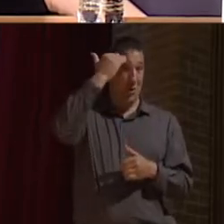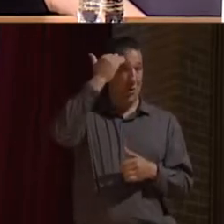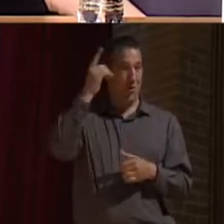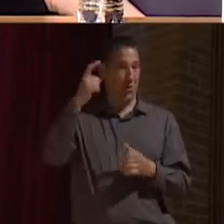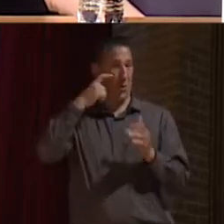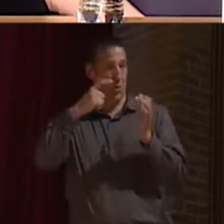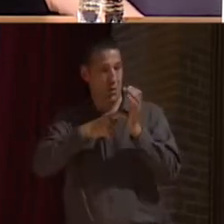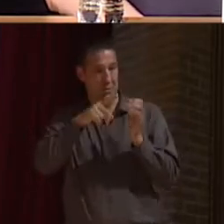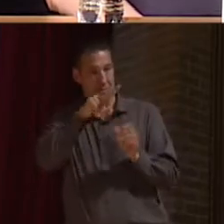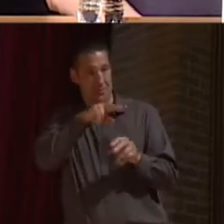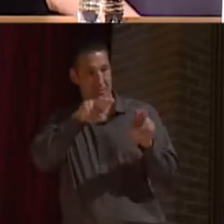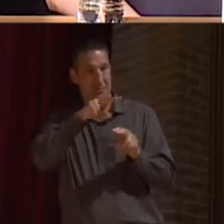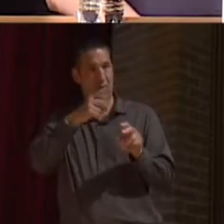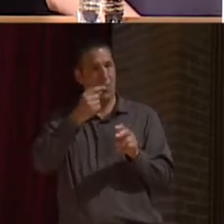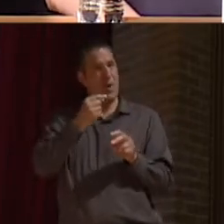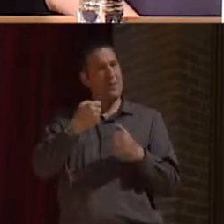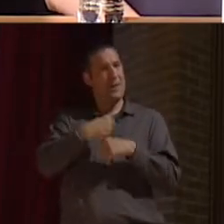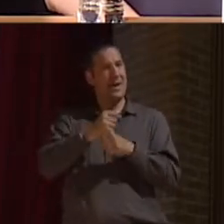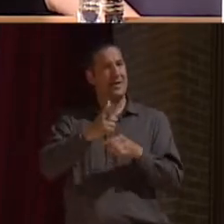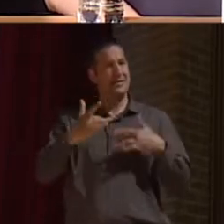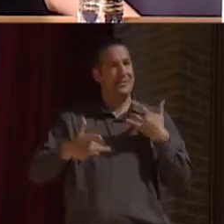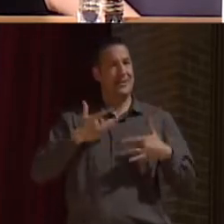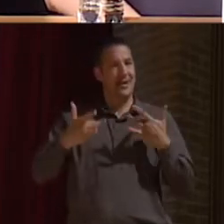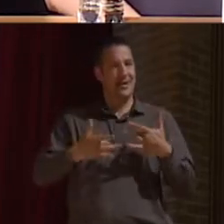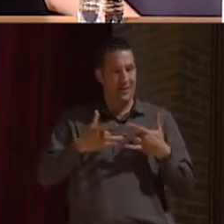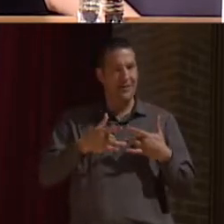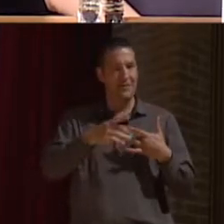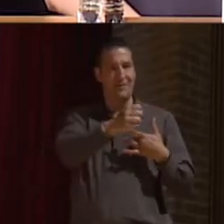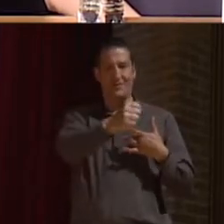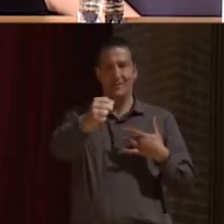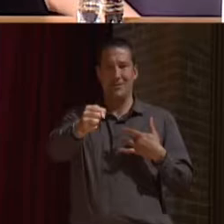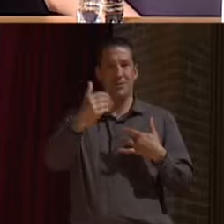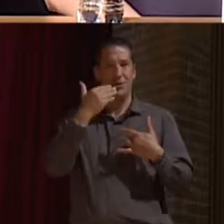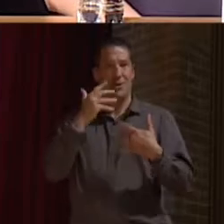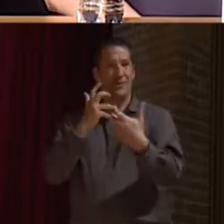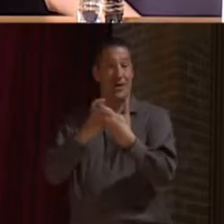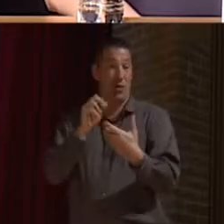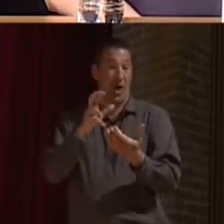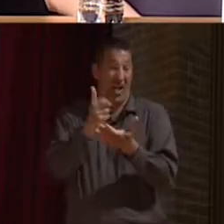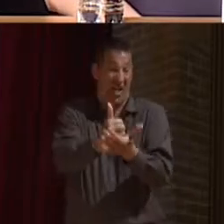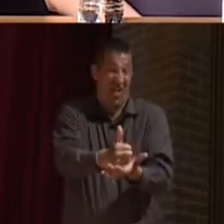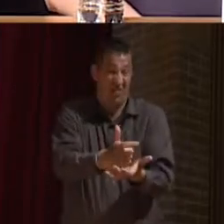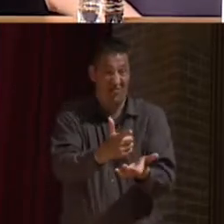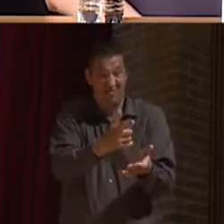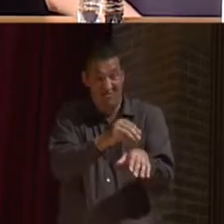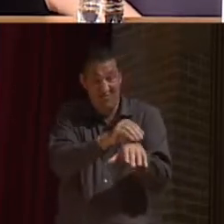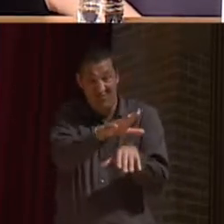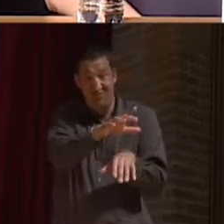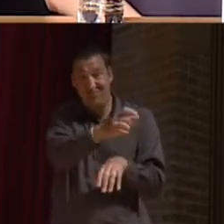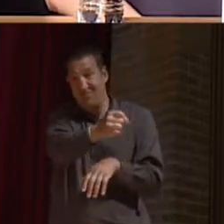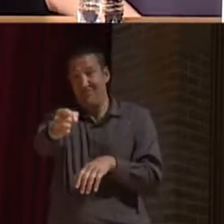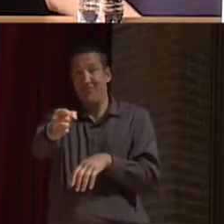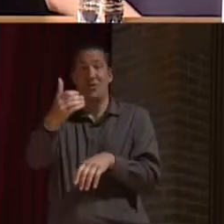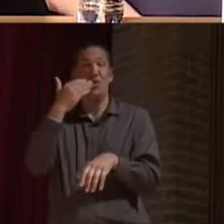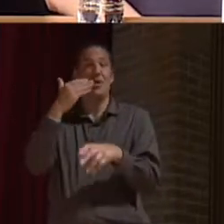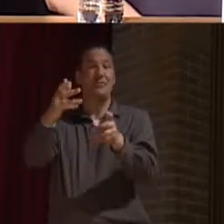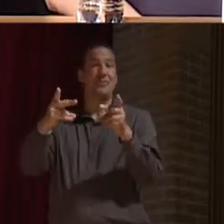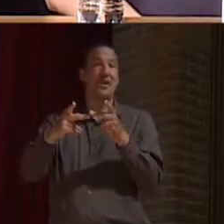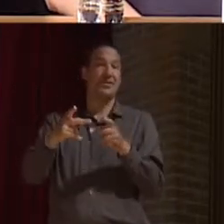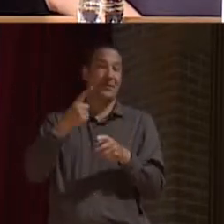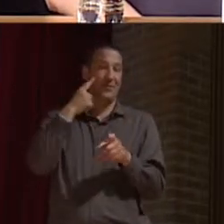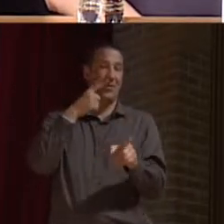things. And if we had an opportunity to line our child up and help them move in that direction of their strengths,